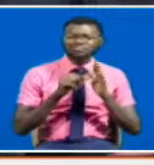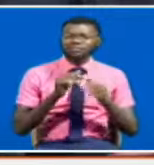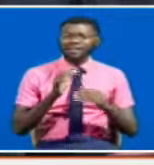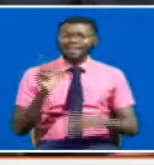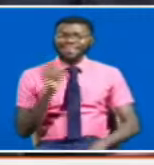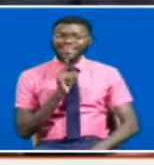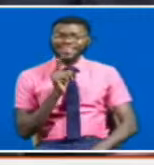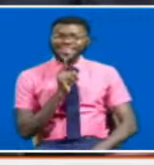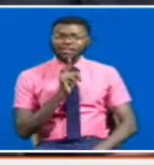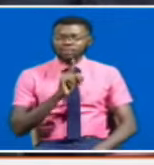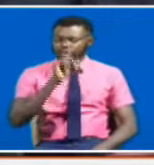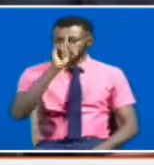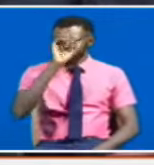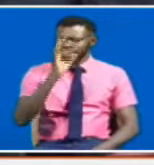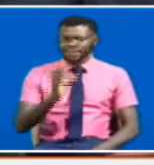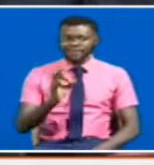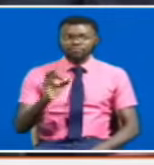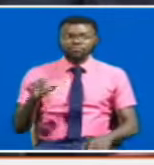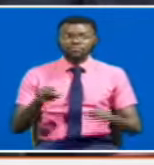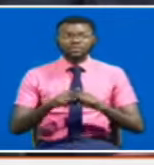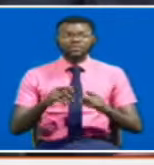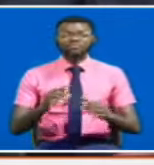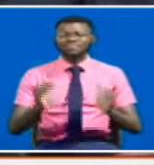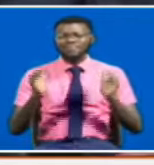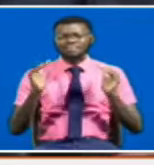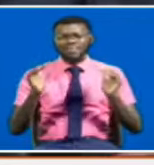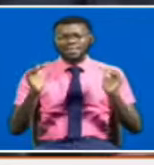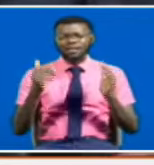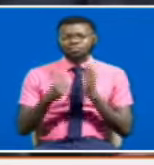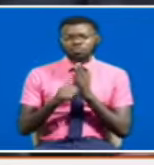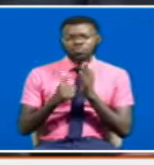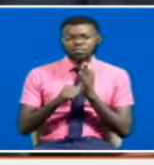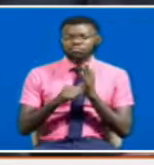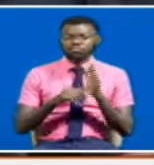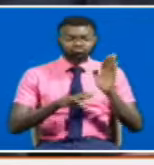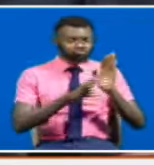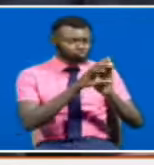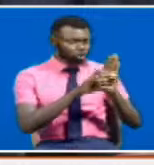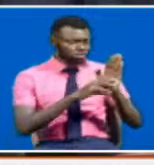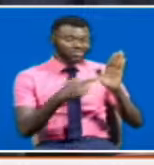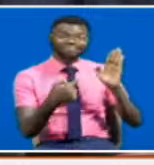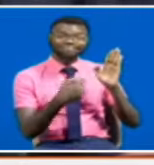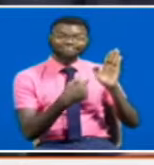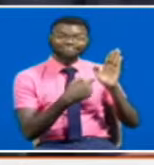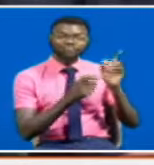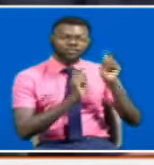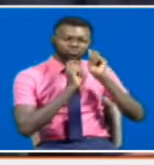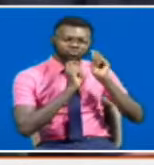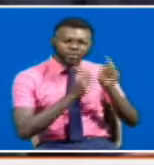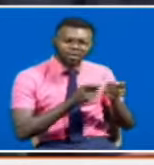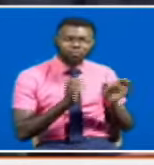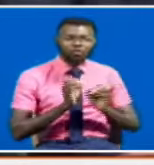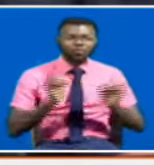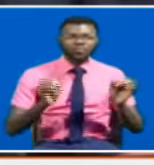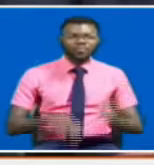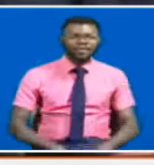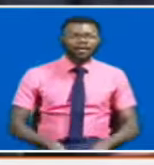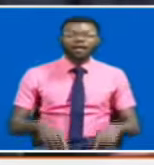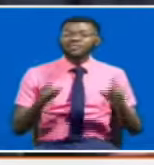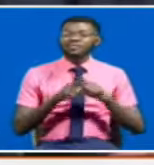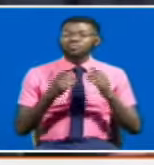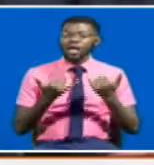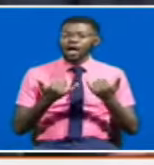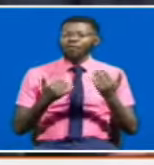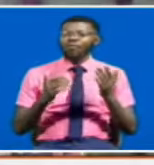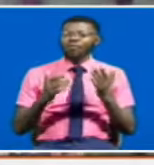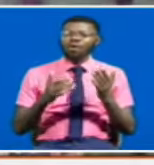serious and a monumental assault to the Constitution. It is also an assault to